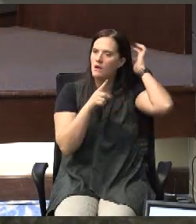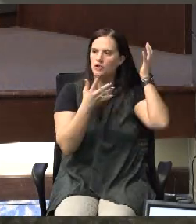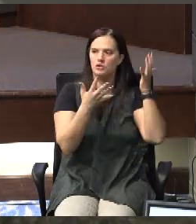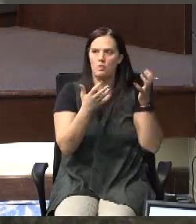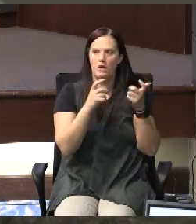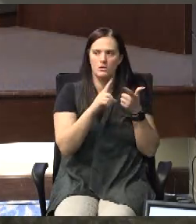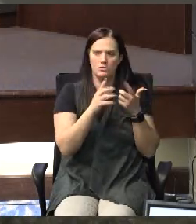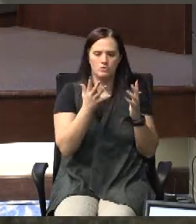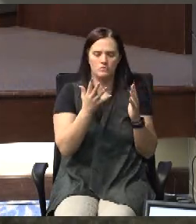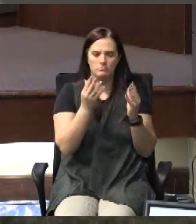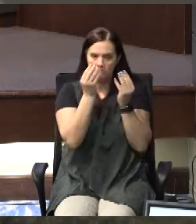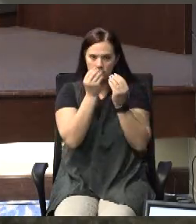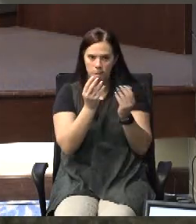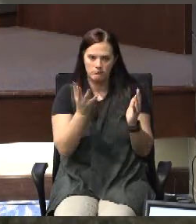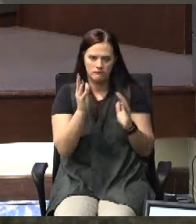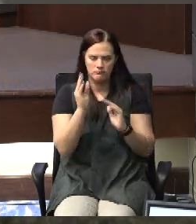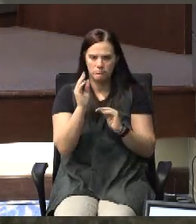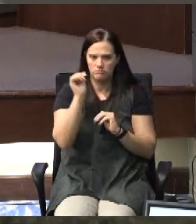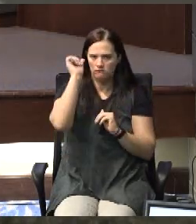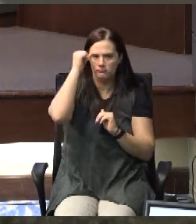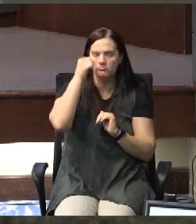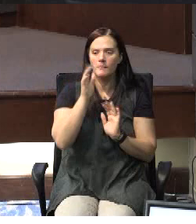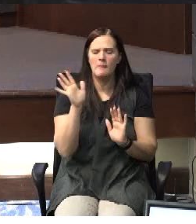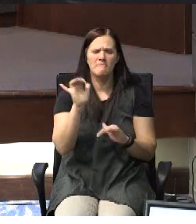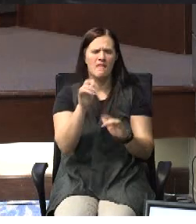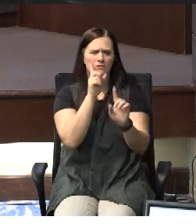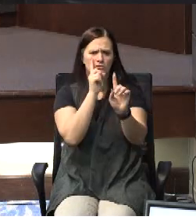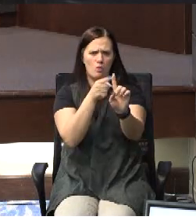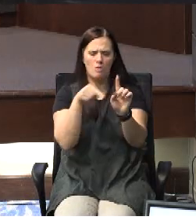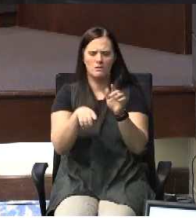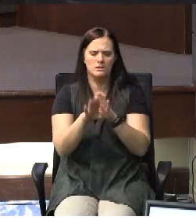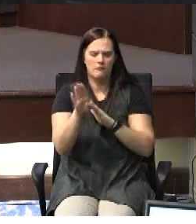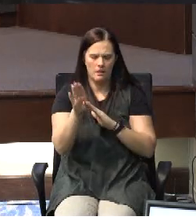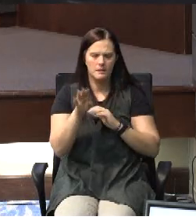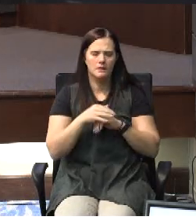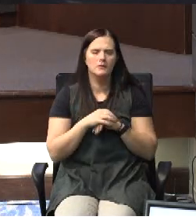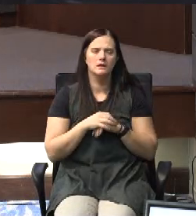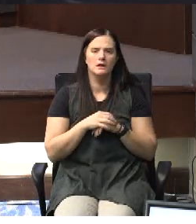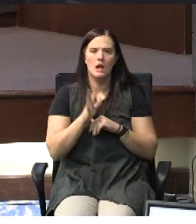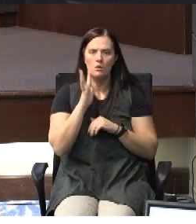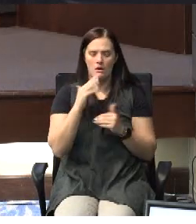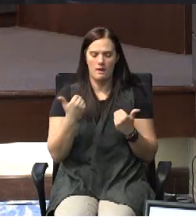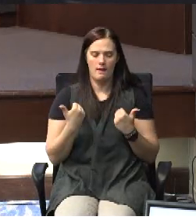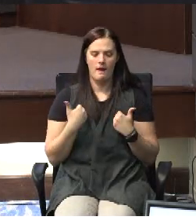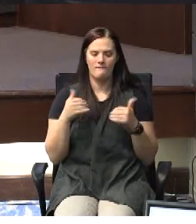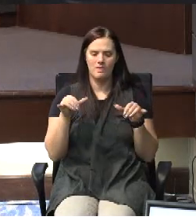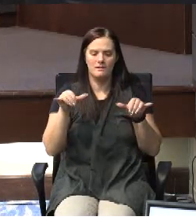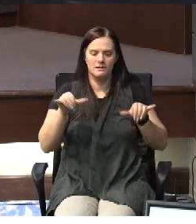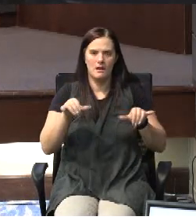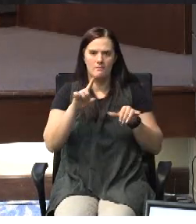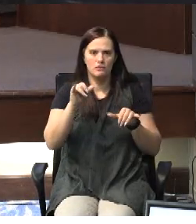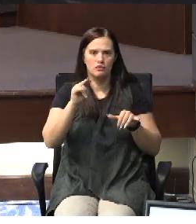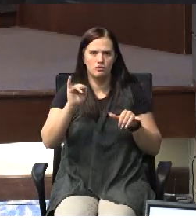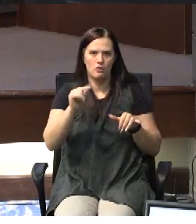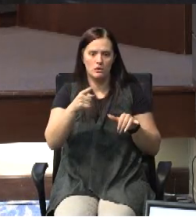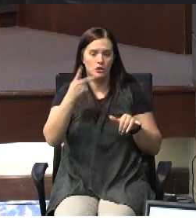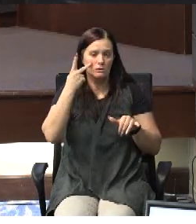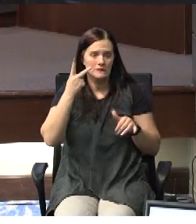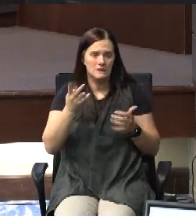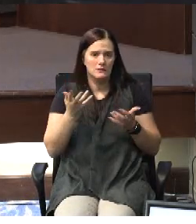bring that to mind. Sure. That's the goal of this development, that it would have the same zoning that you